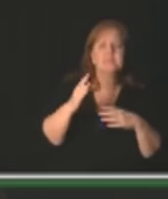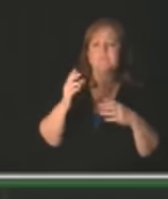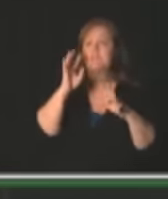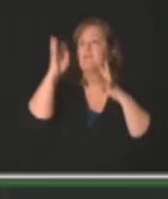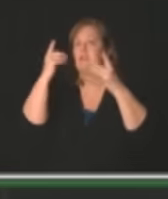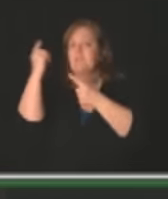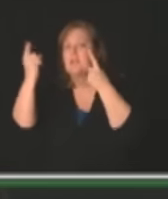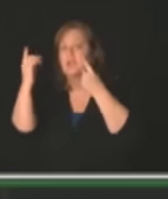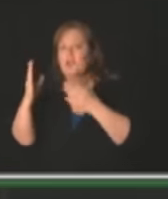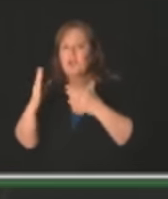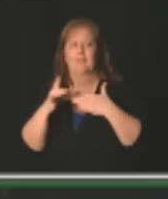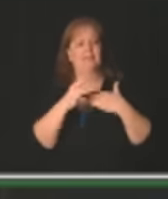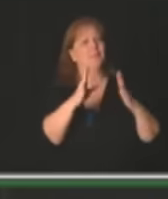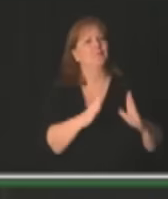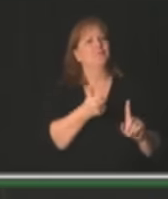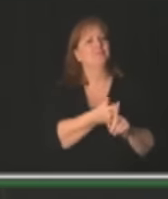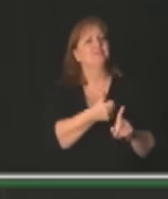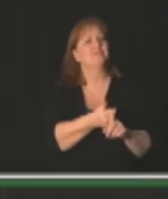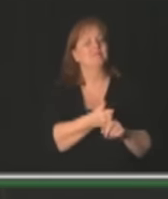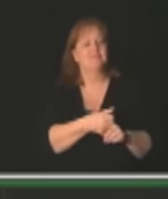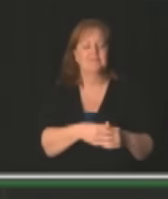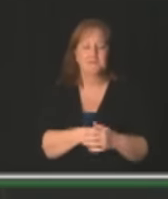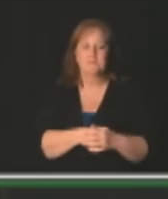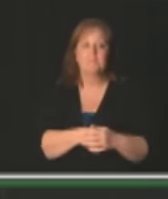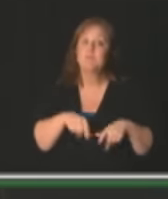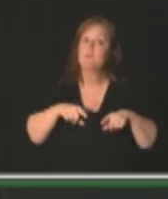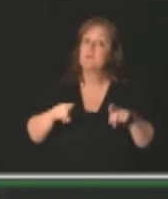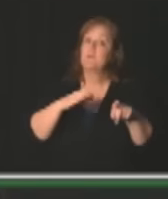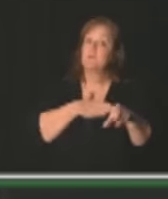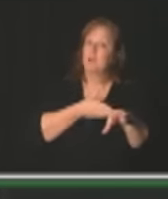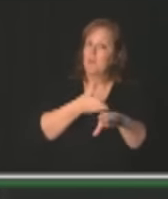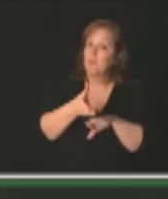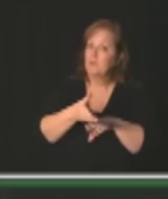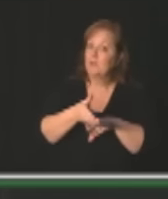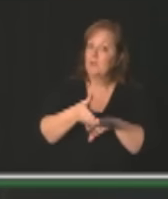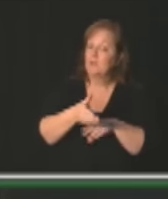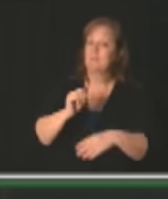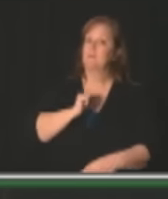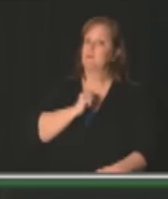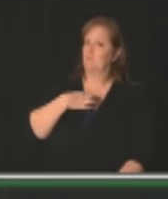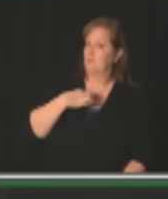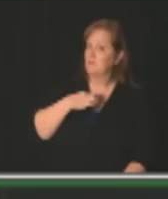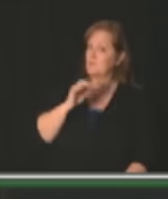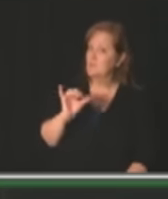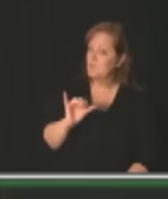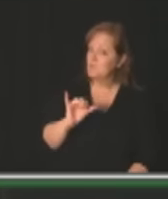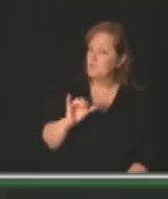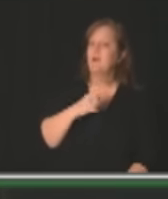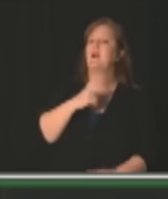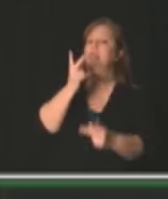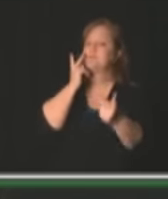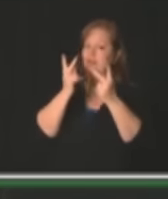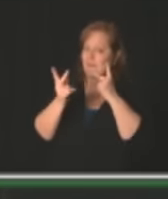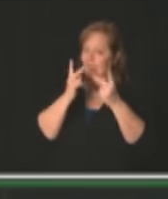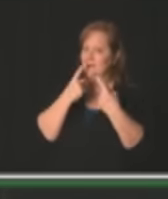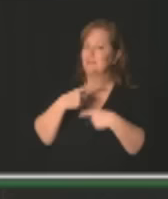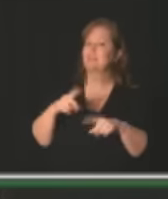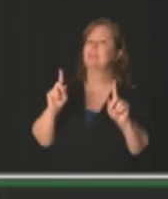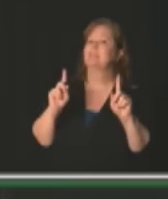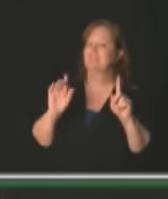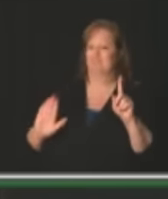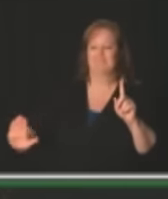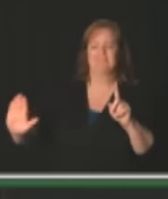and innovative leaders. During my career and as a volunteer, I have seen the success of our